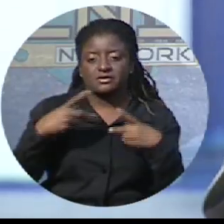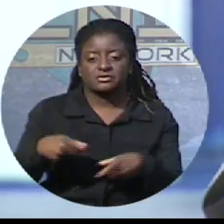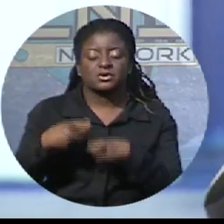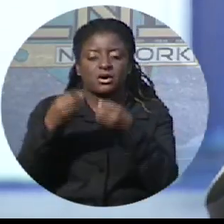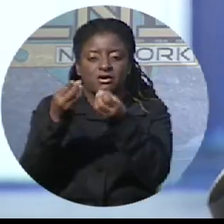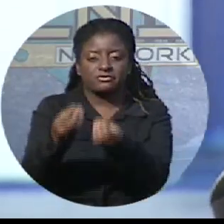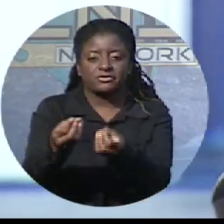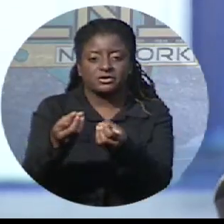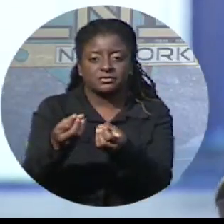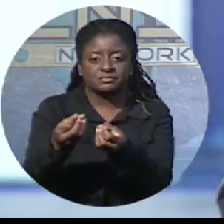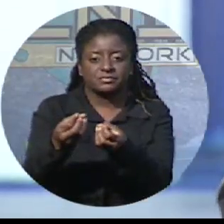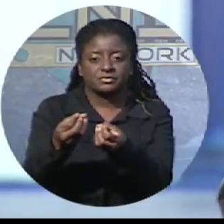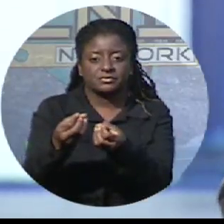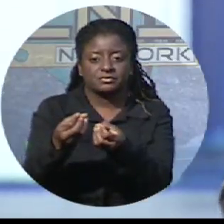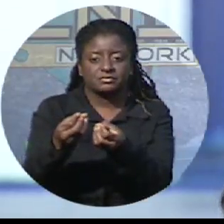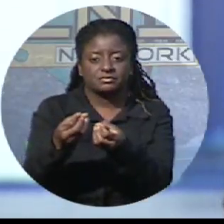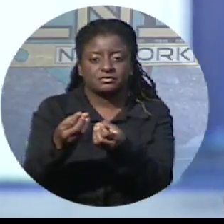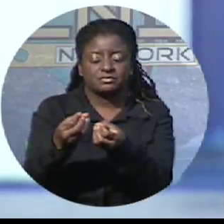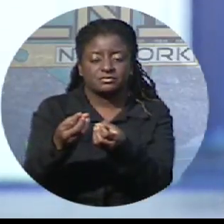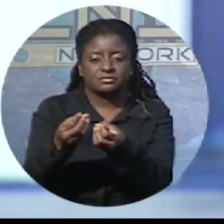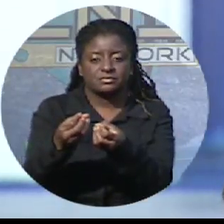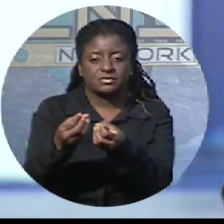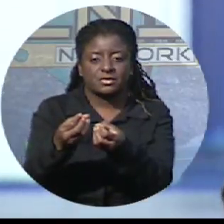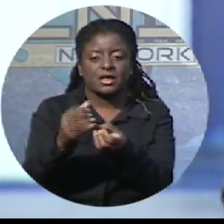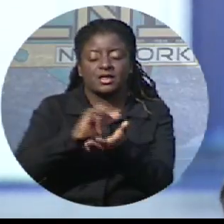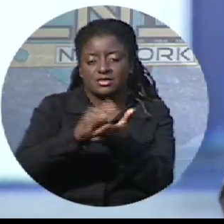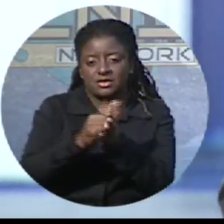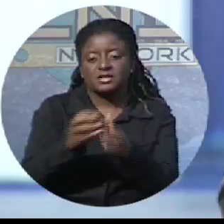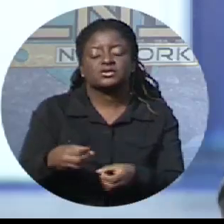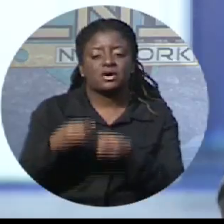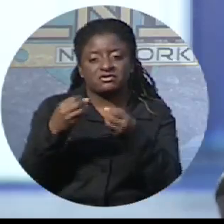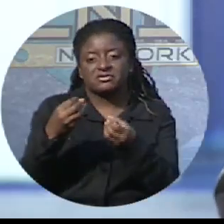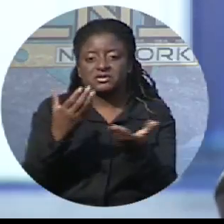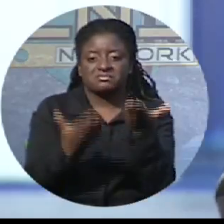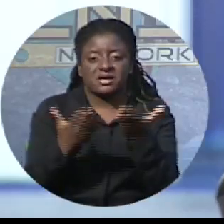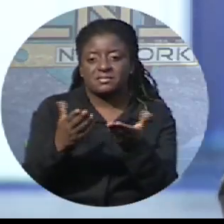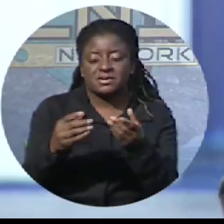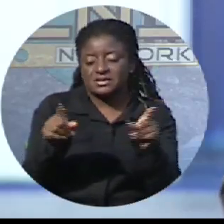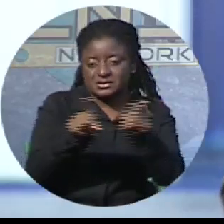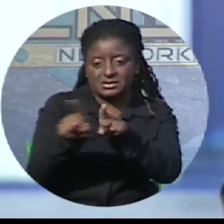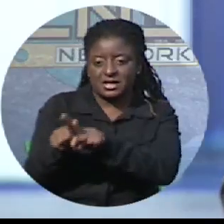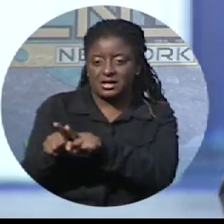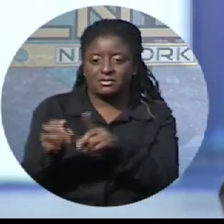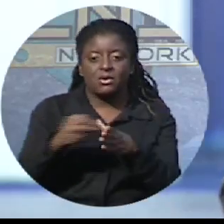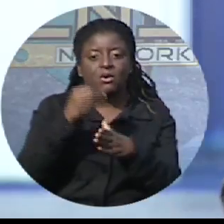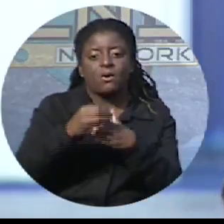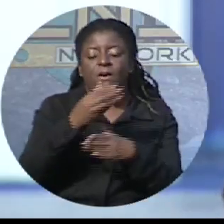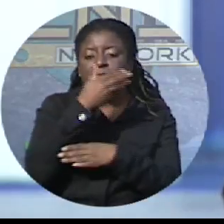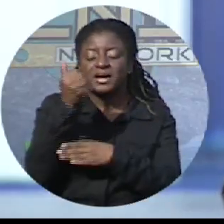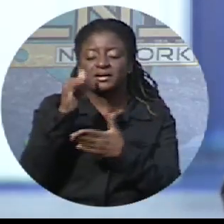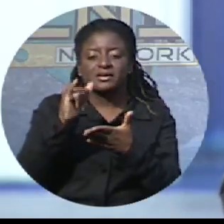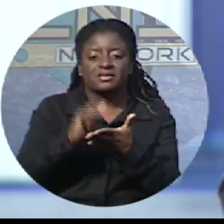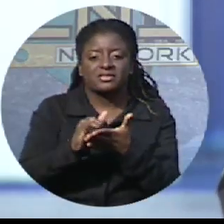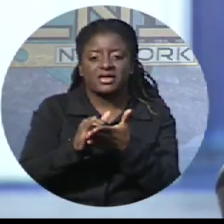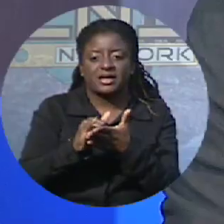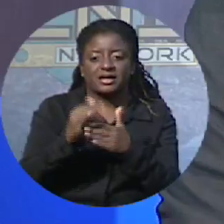these offerings to be commensurate to or better than those of institutions